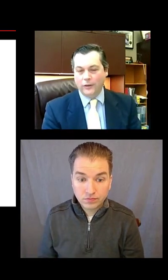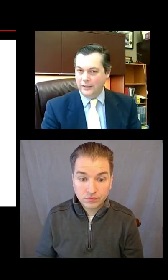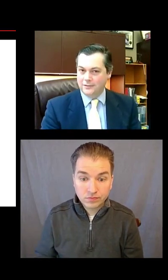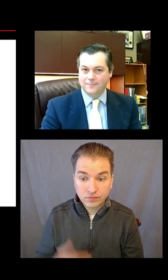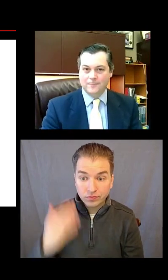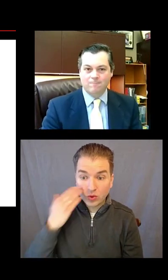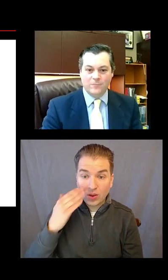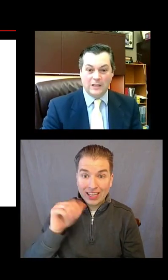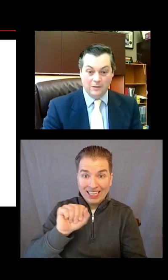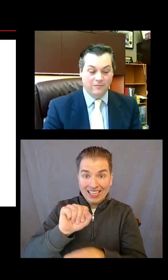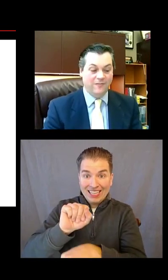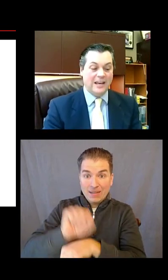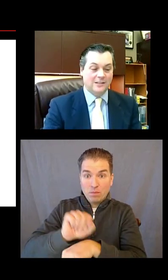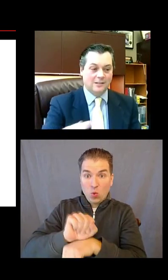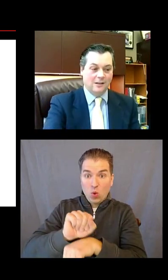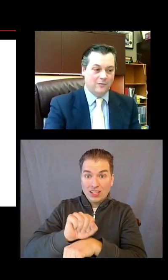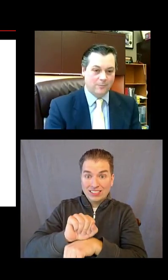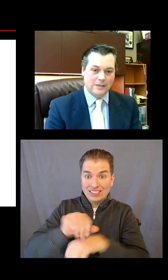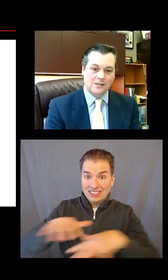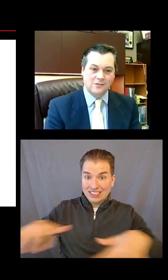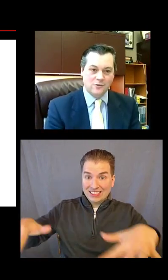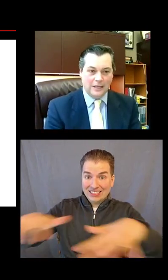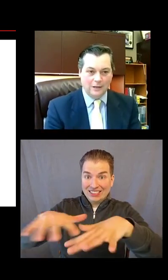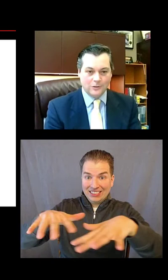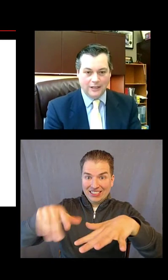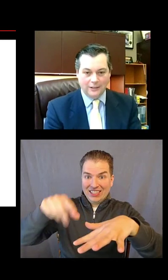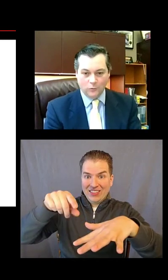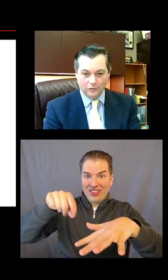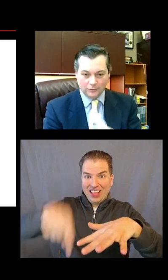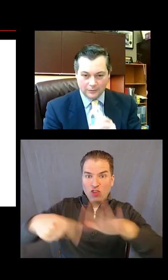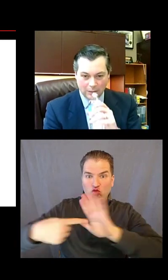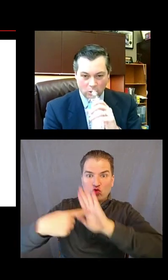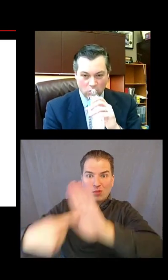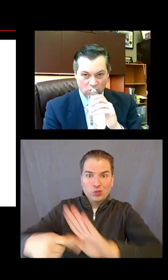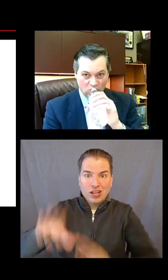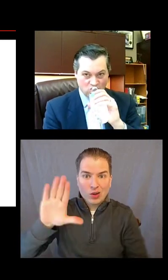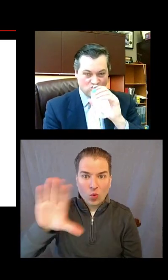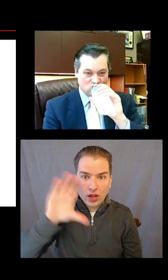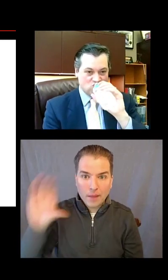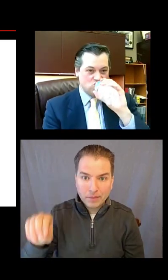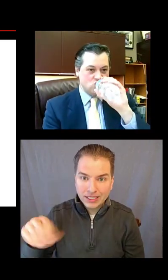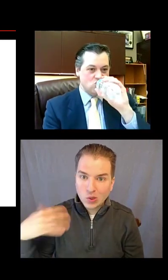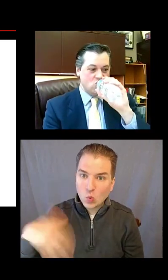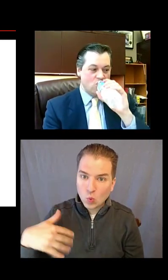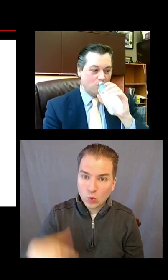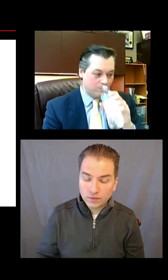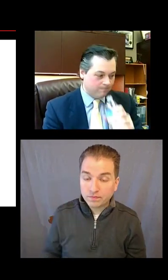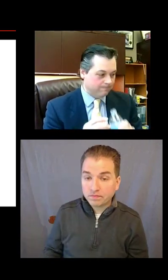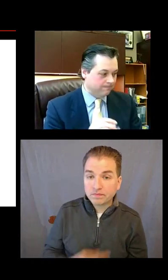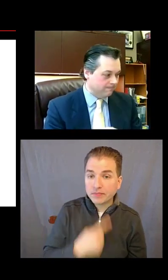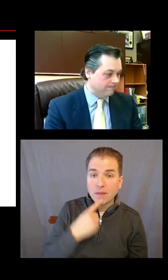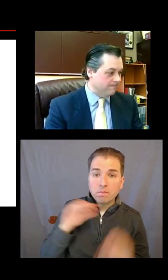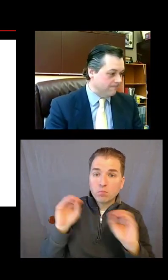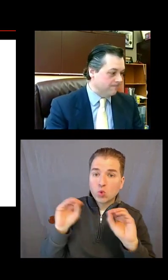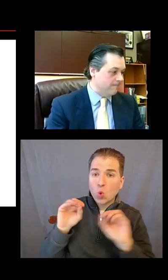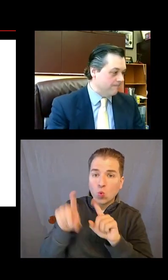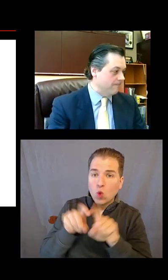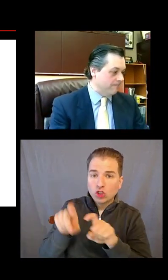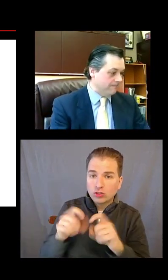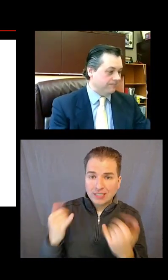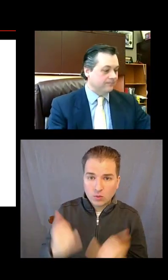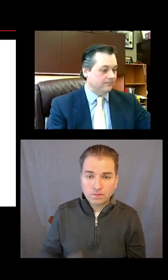have employees, the face of your business to the outside world? Yeah, no, there's nothing here